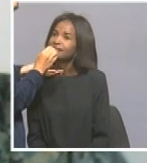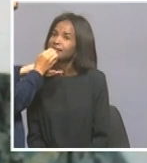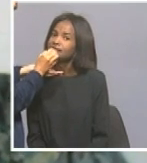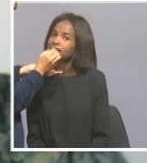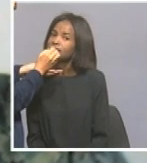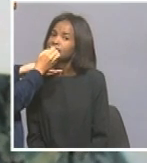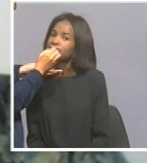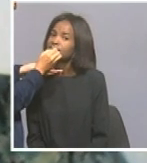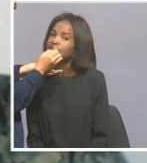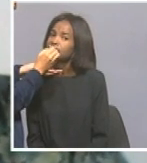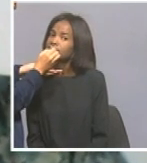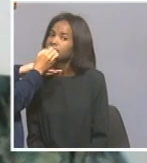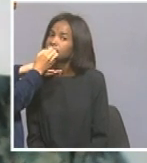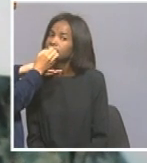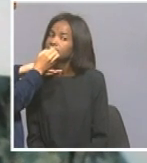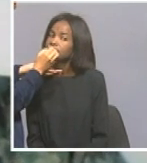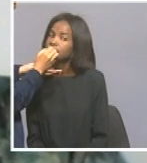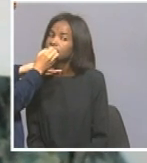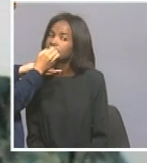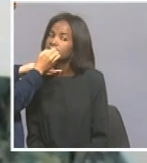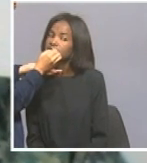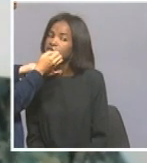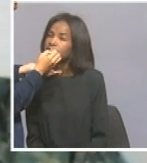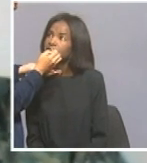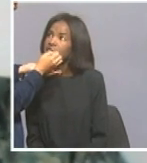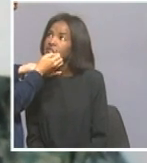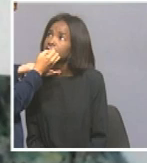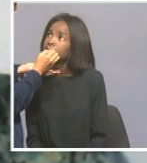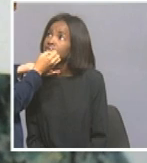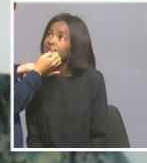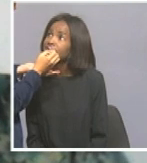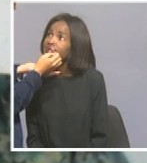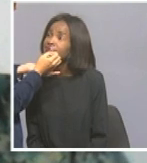We're just trying to handle all the stresses from the businesses, you know.